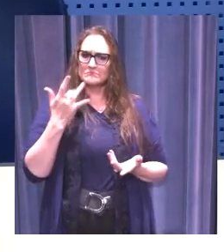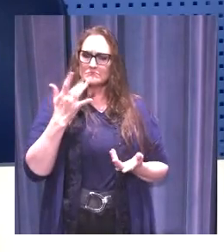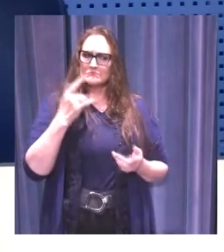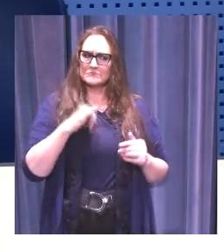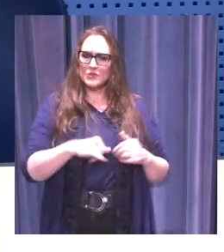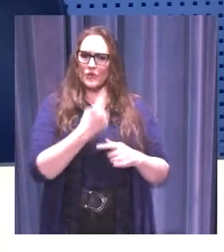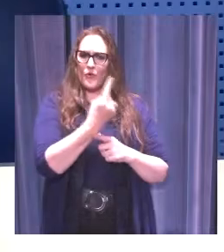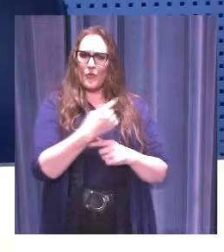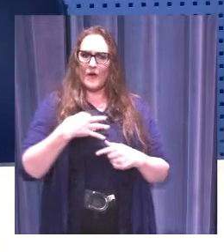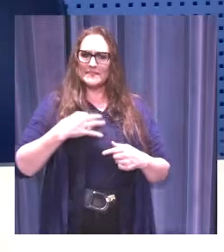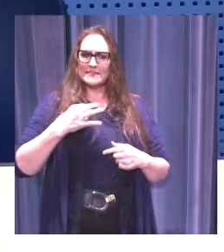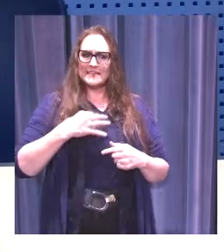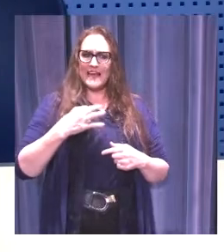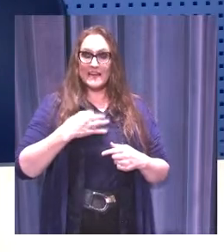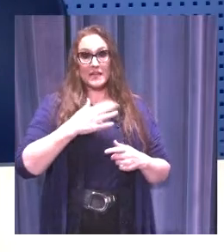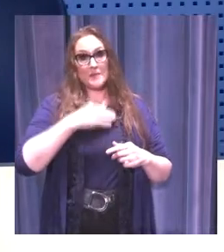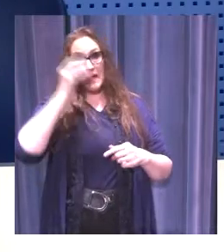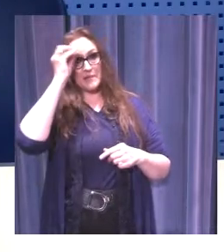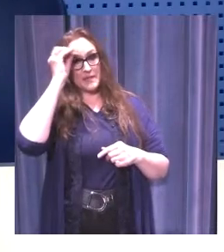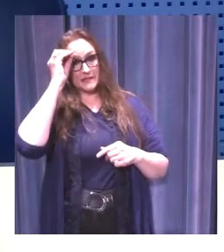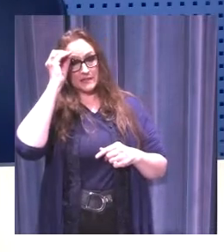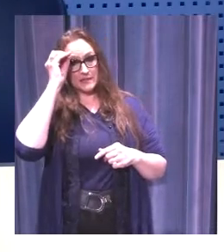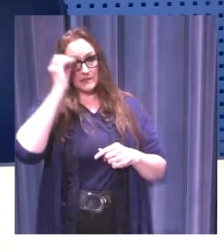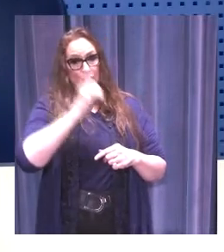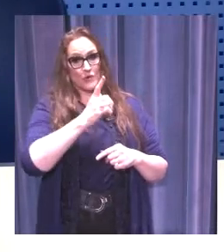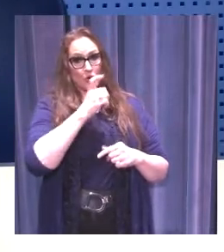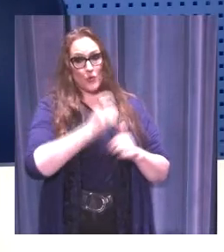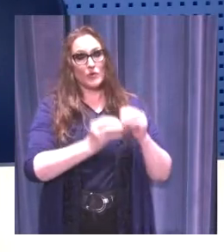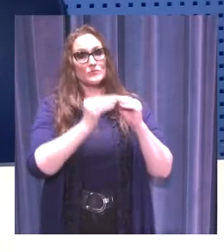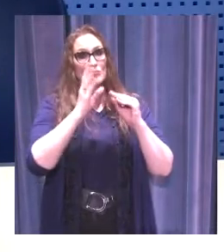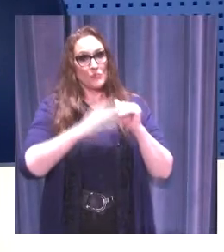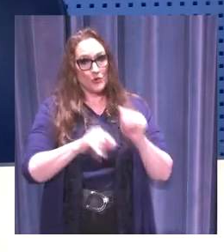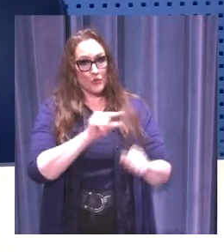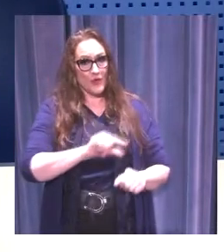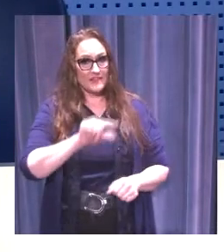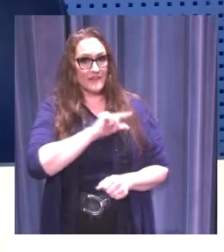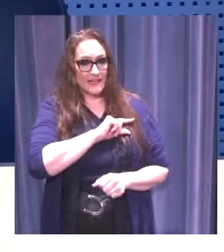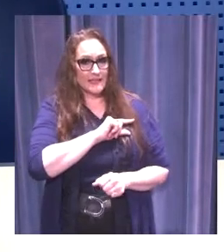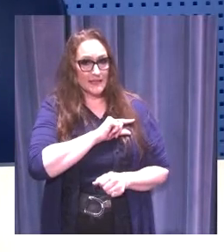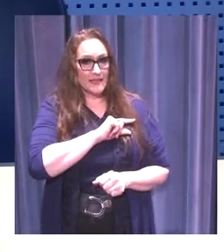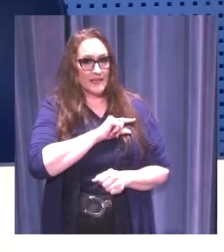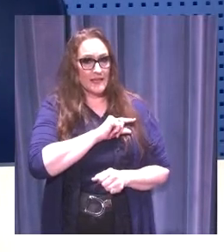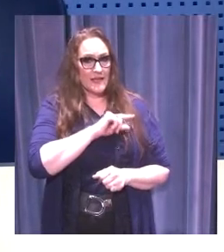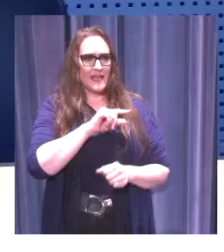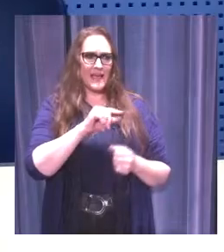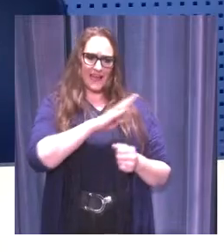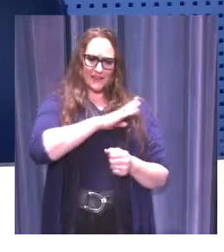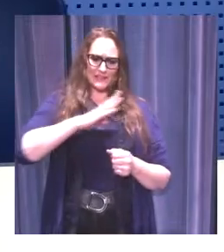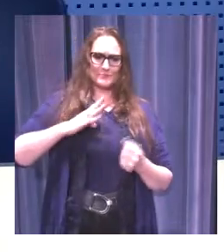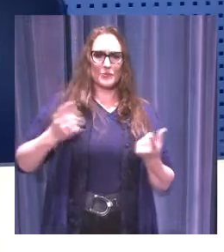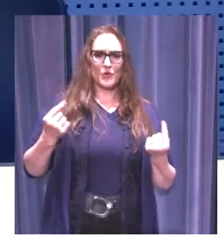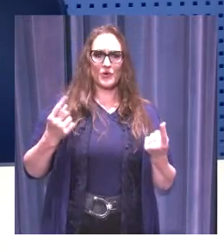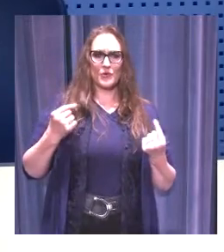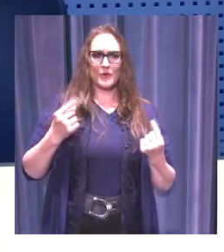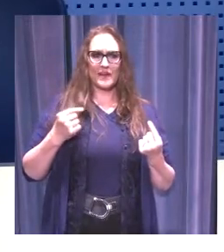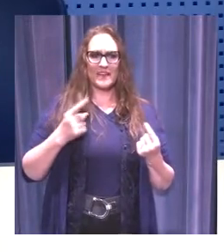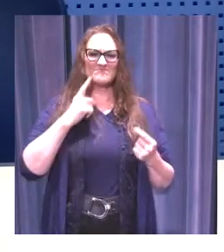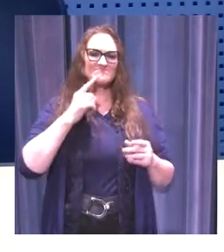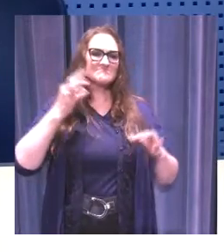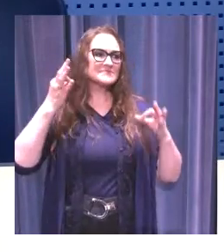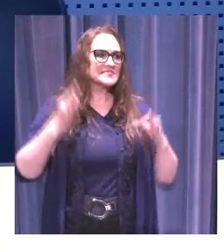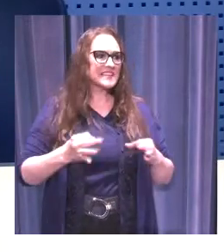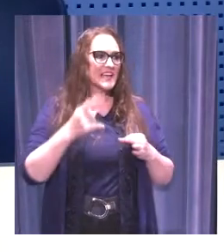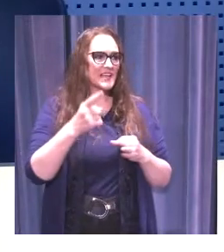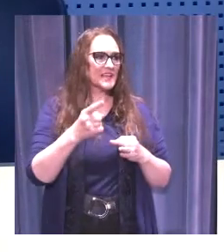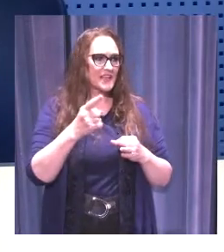one candidate, in my opinion, who was more than qualified. And what this board has done has decided that